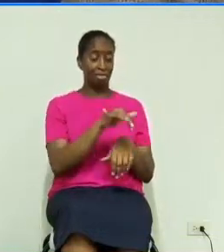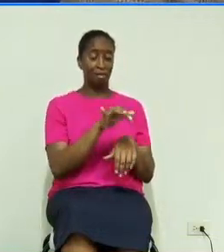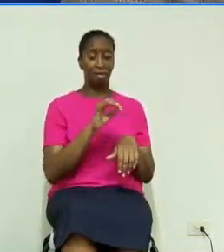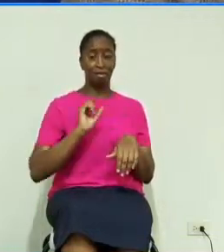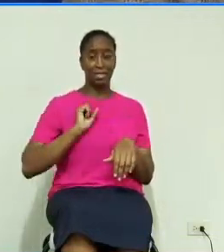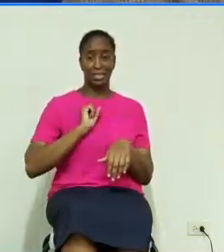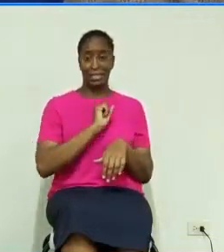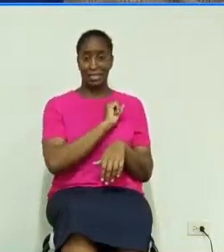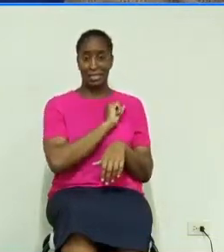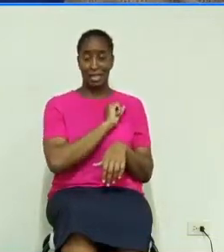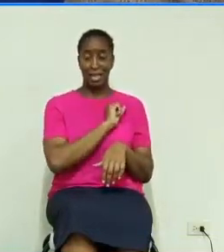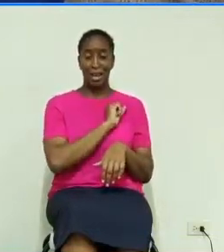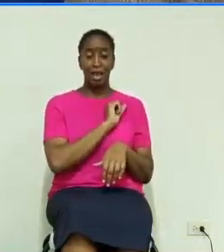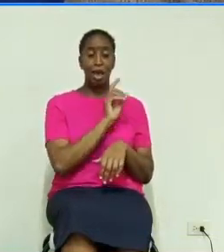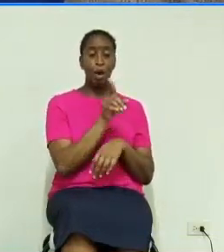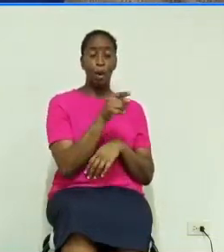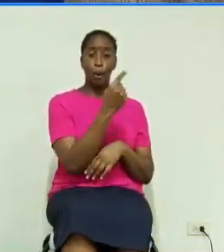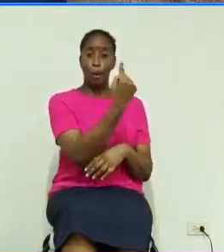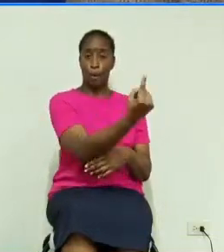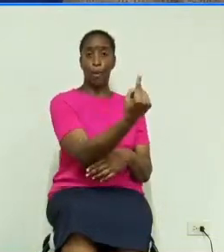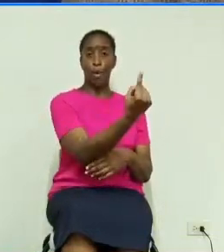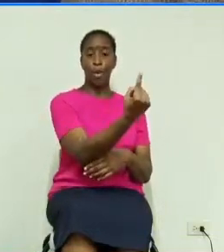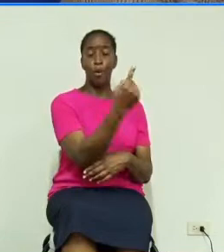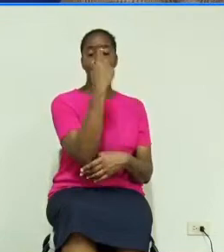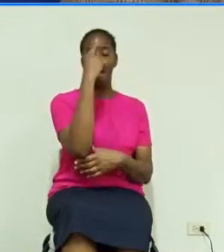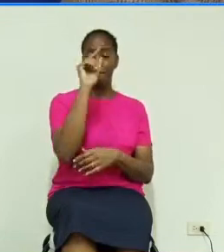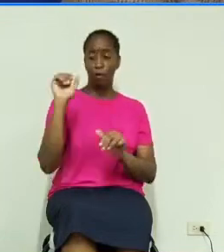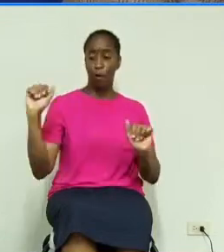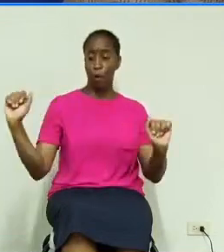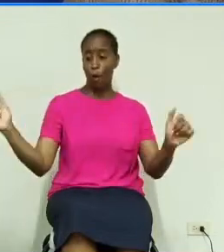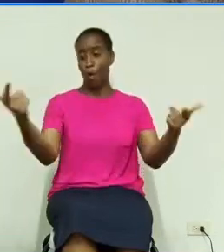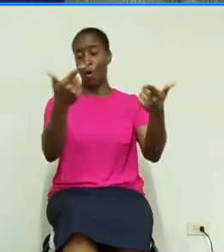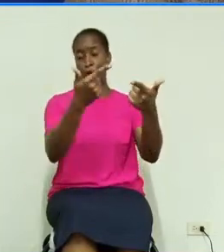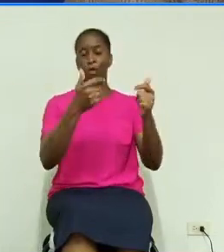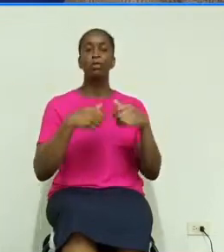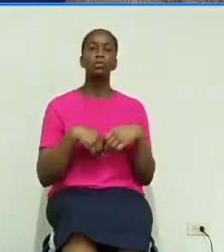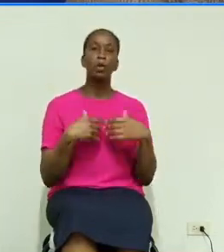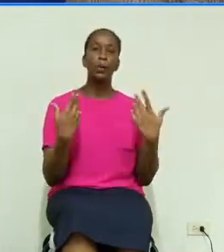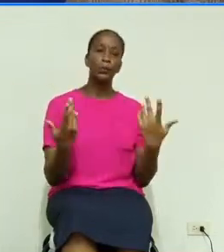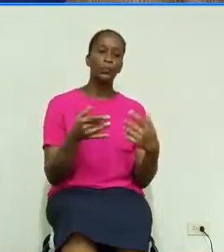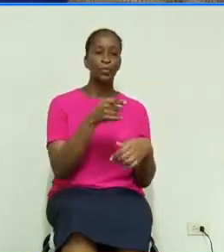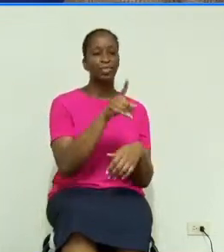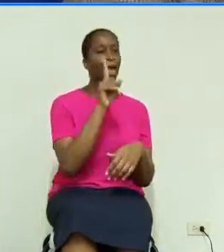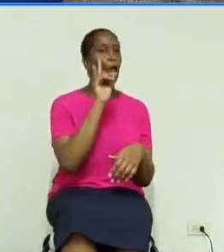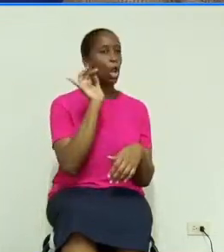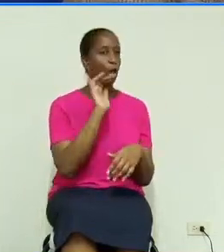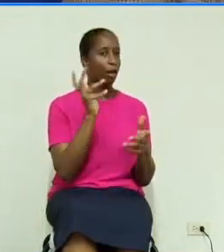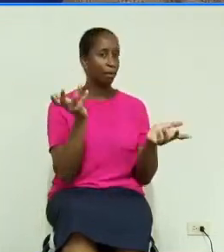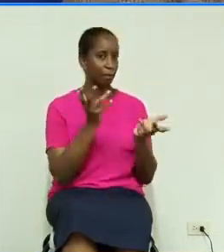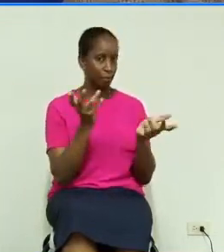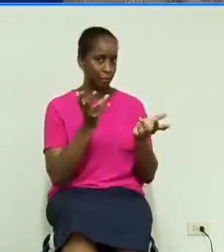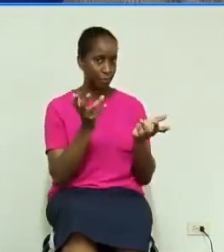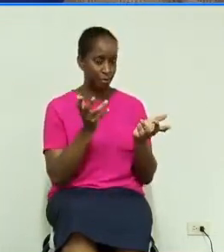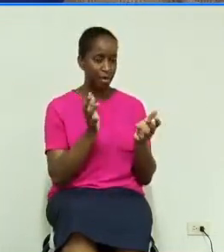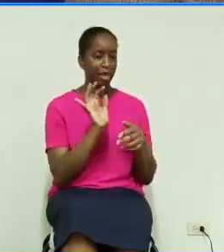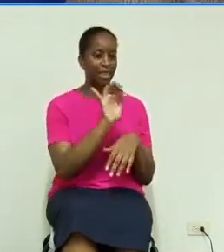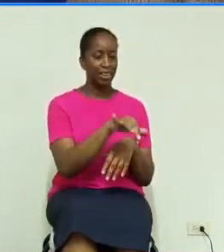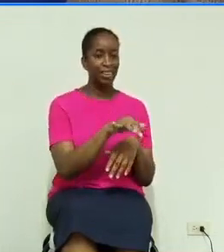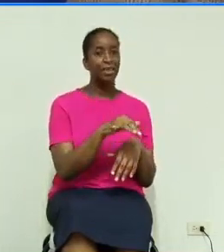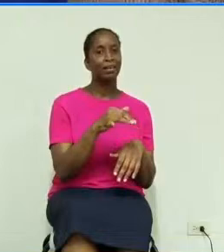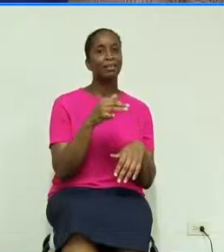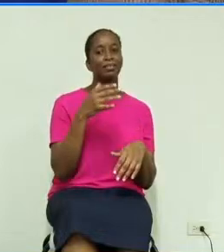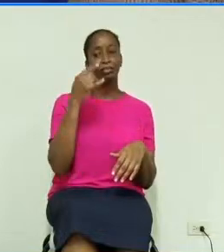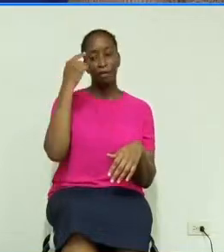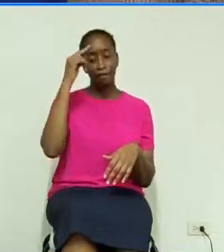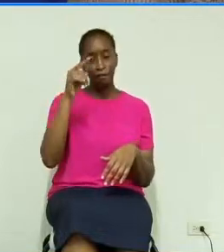So that it's important to analyze the needs and the circumstances of the country in question. How